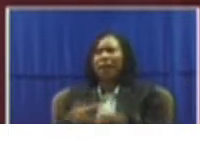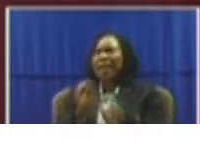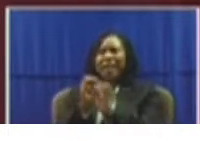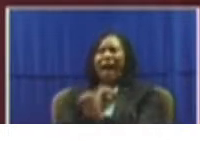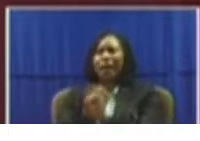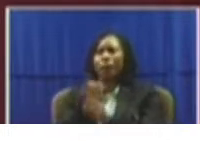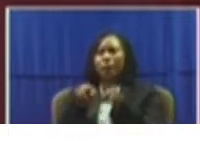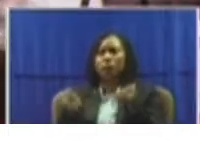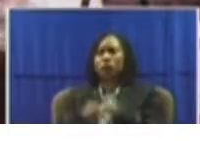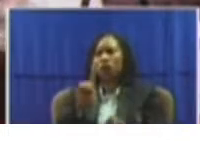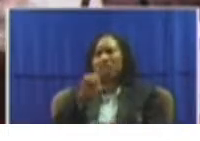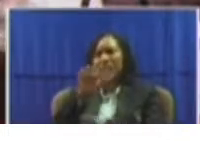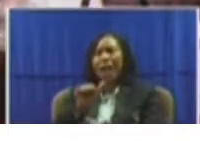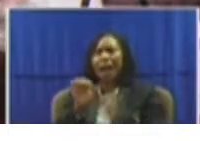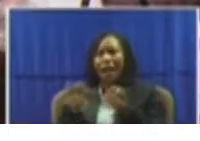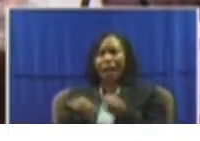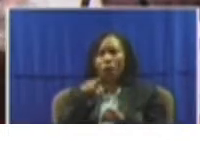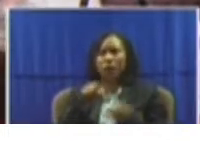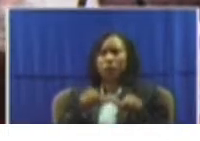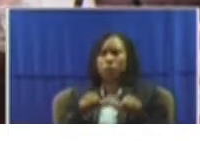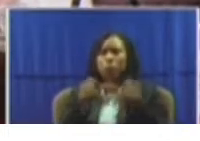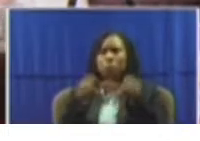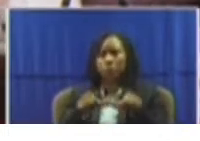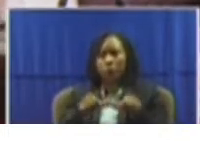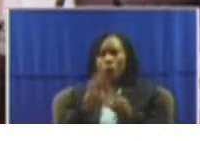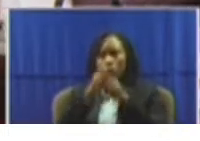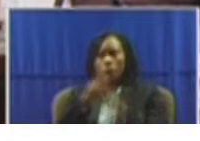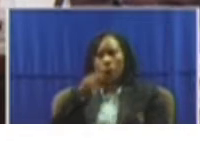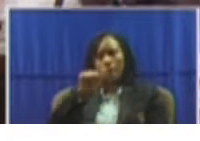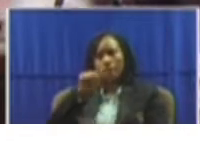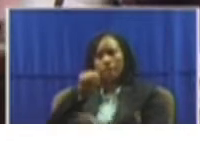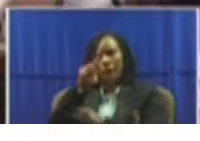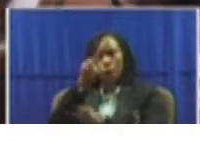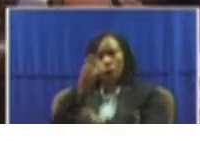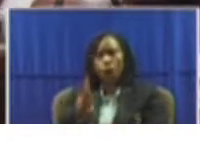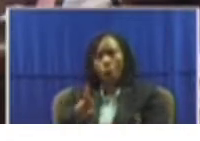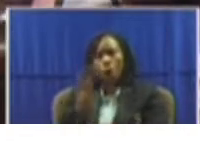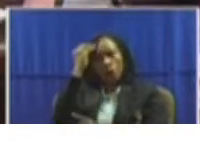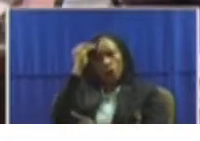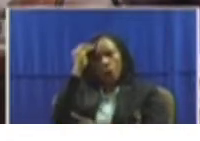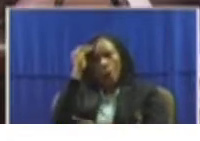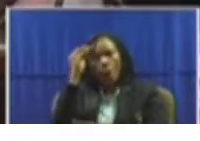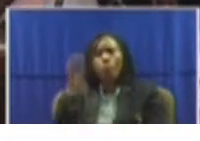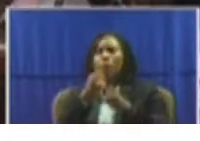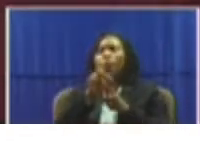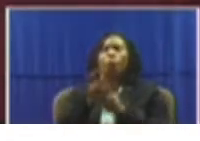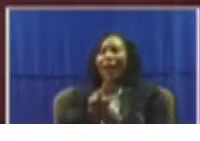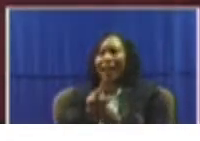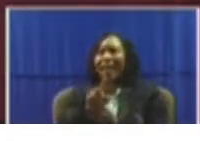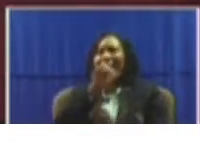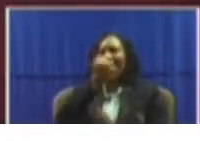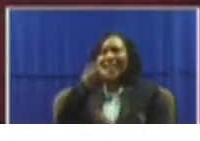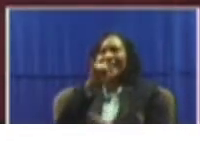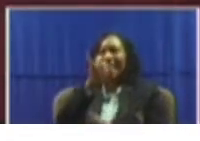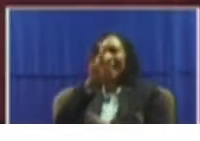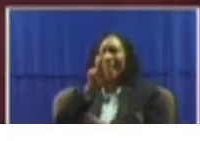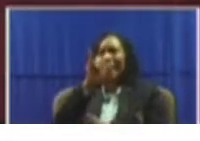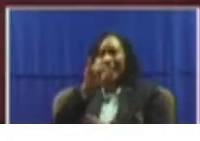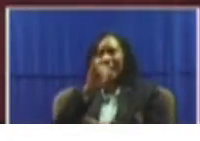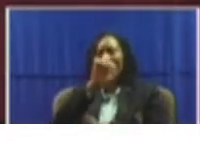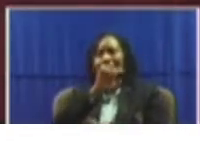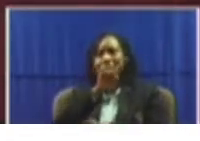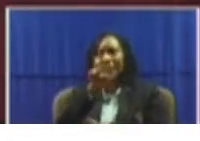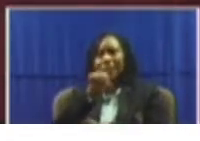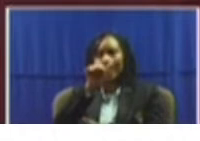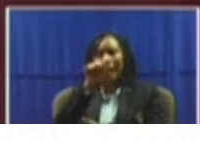this to carry on. Honourable Pando, you know what the problem is? The jig is up. And Judge Zondo himself said, and I